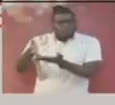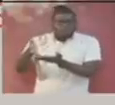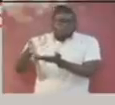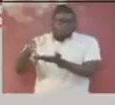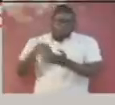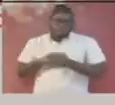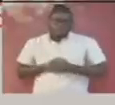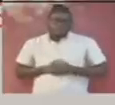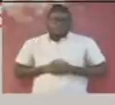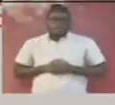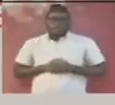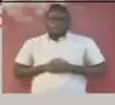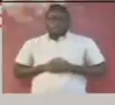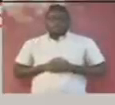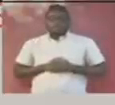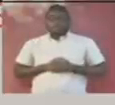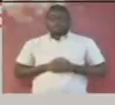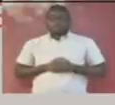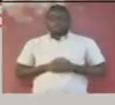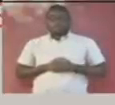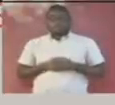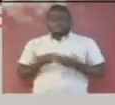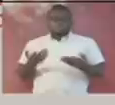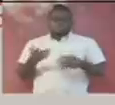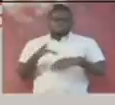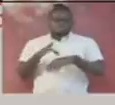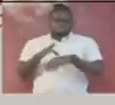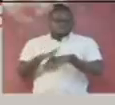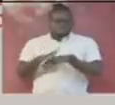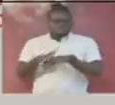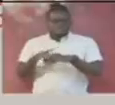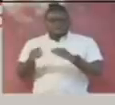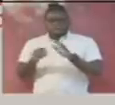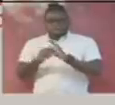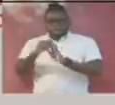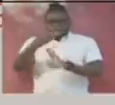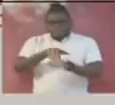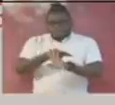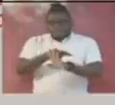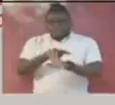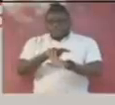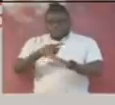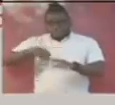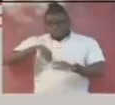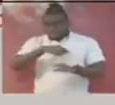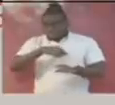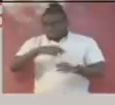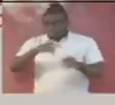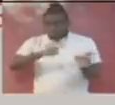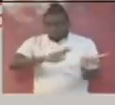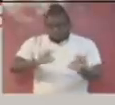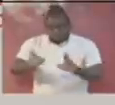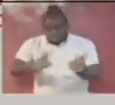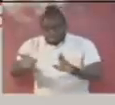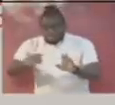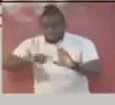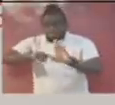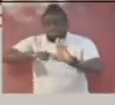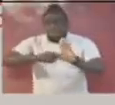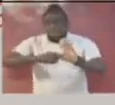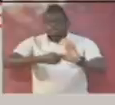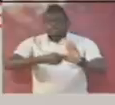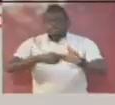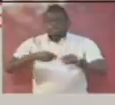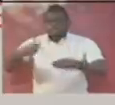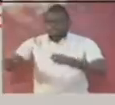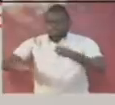March. We have made all preparations to start the vaccination drive. Once the vaccines